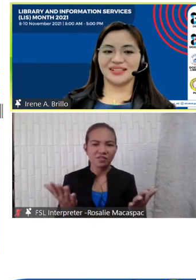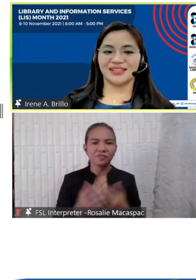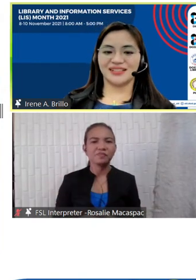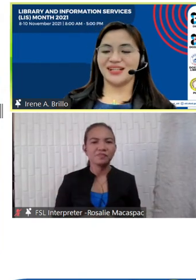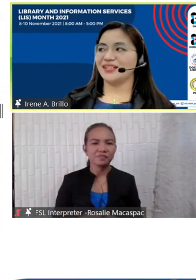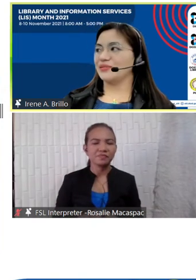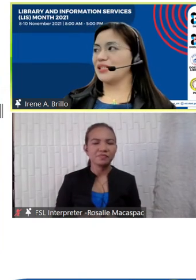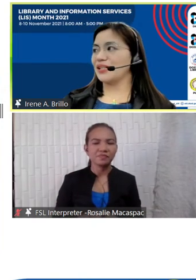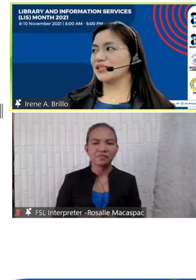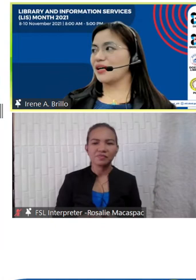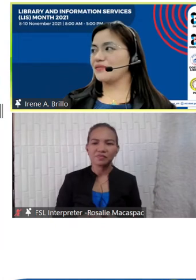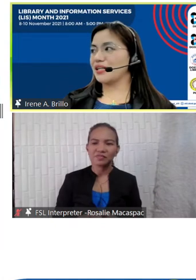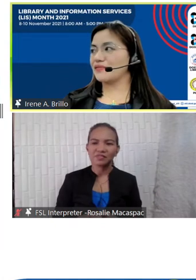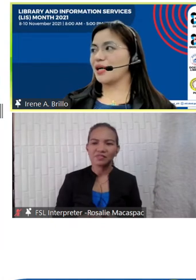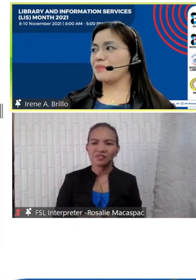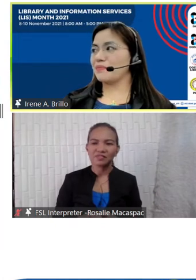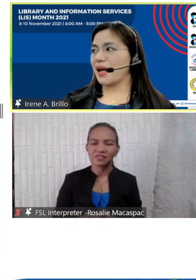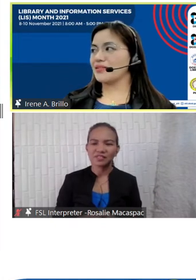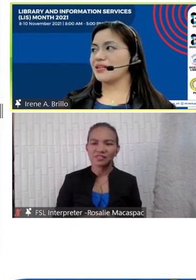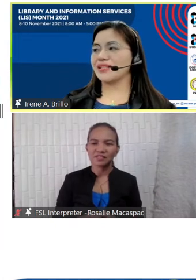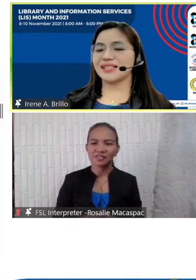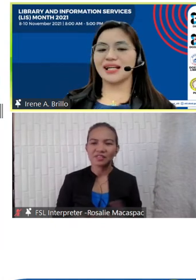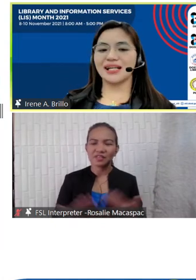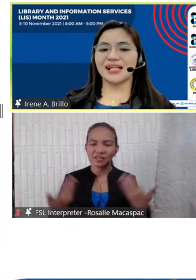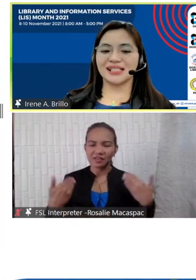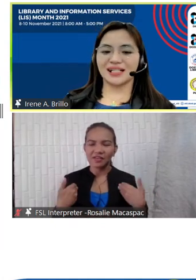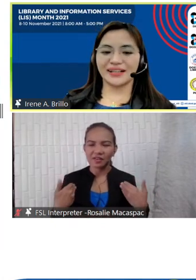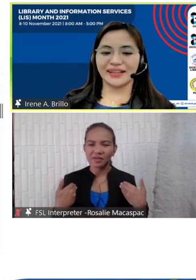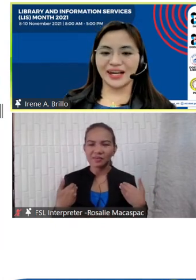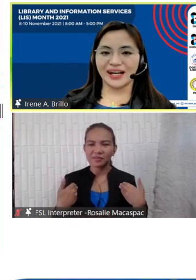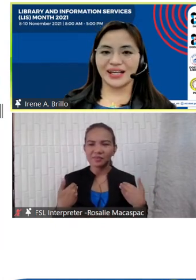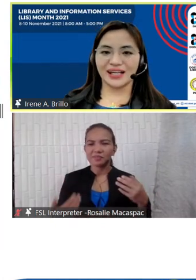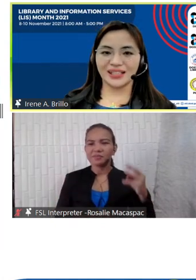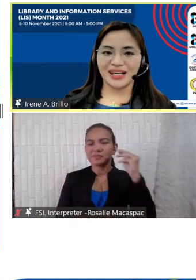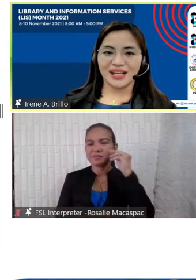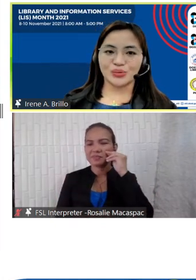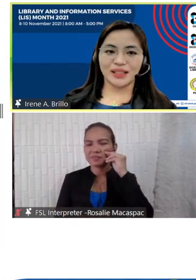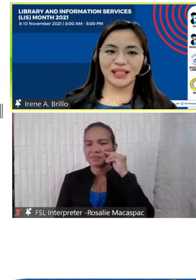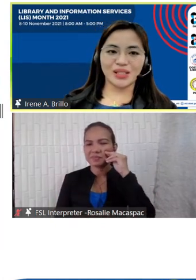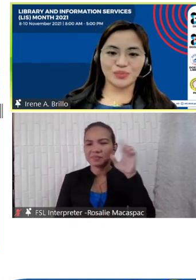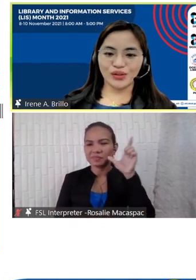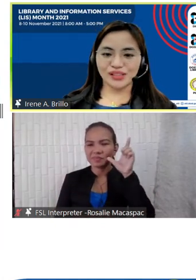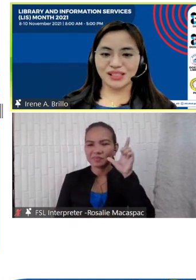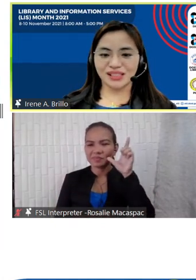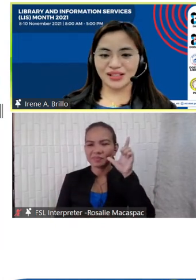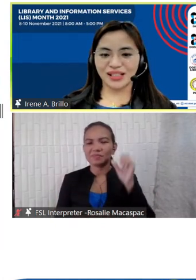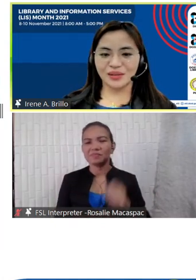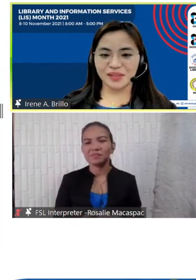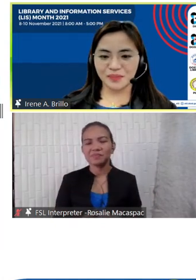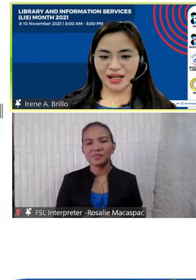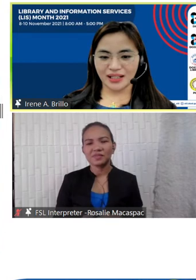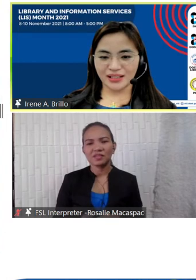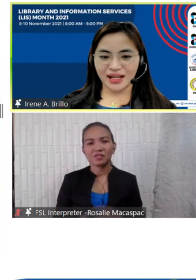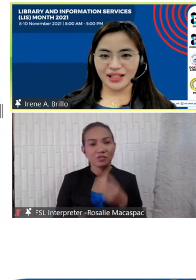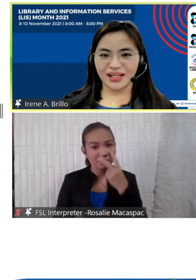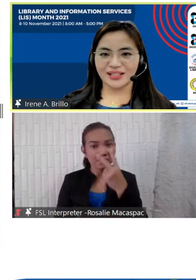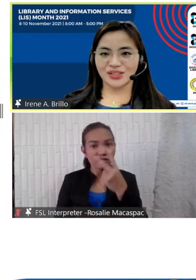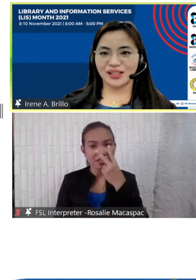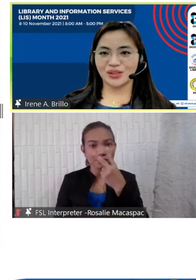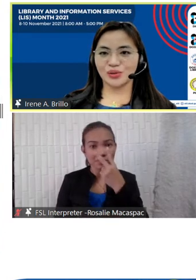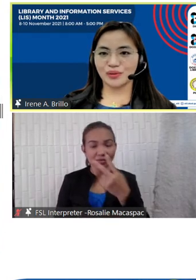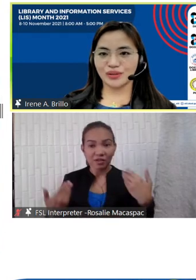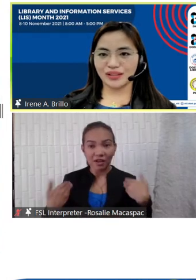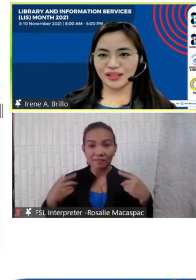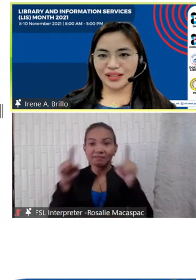And we also have here from Mary Rizalyn Lasarte. Ayan, tumitingin po ako sa screen na mas malaki dahil